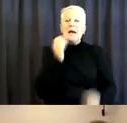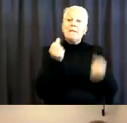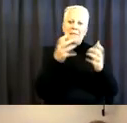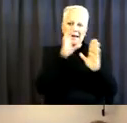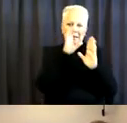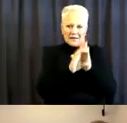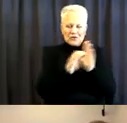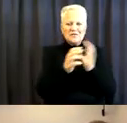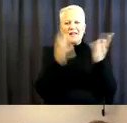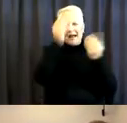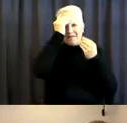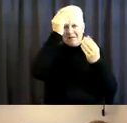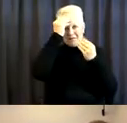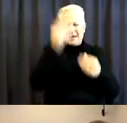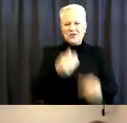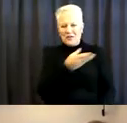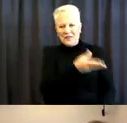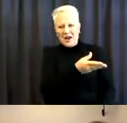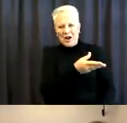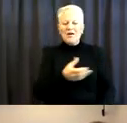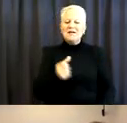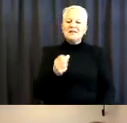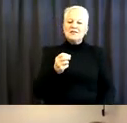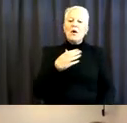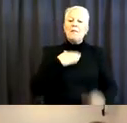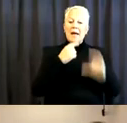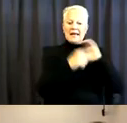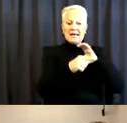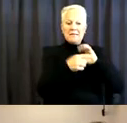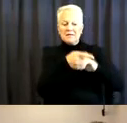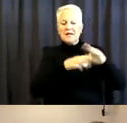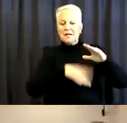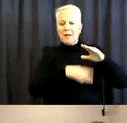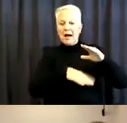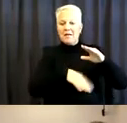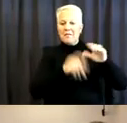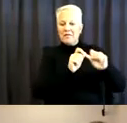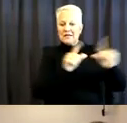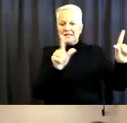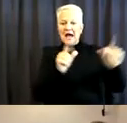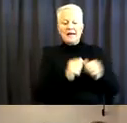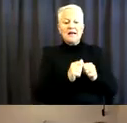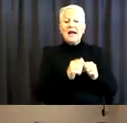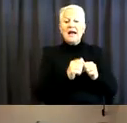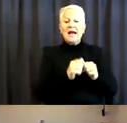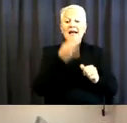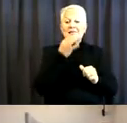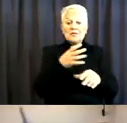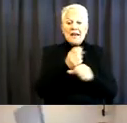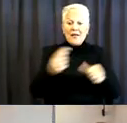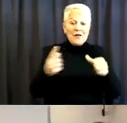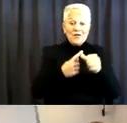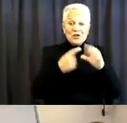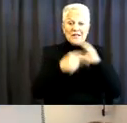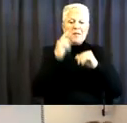of pictures and lots of information. So my email is on the bottom of this slide. And as soon as I get the first